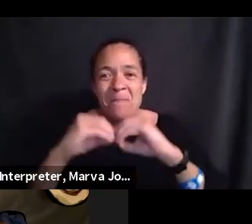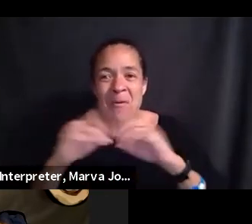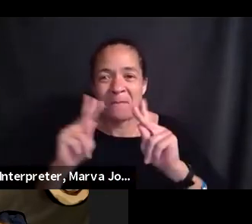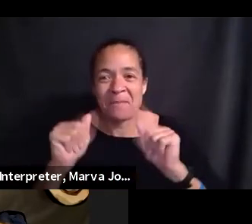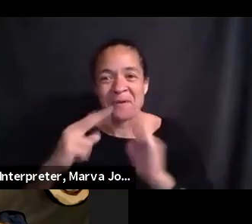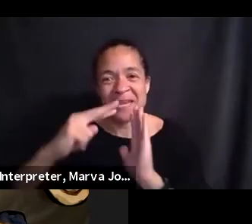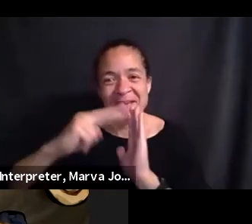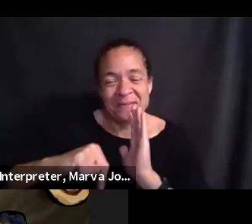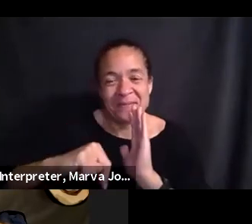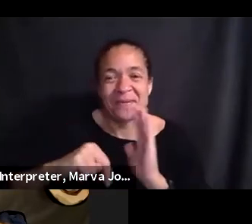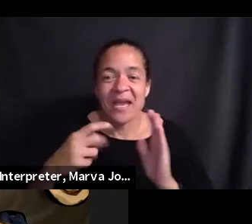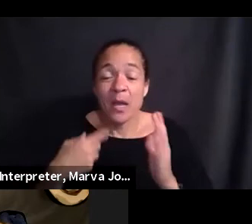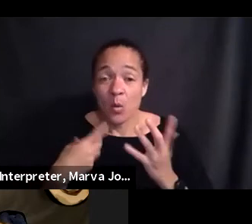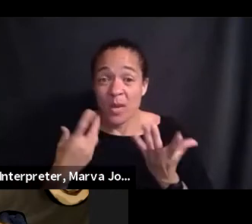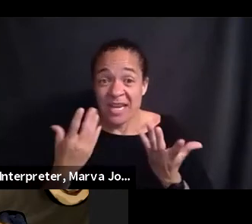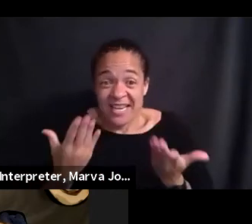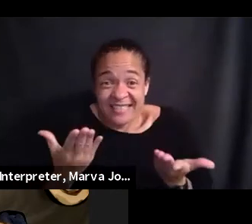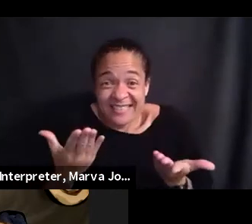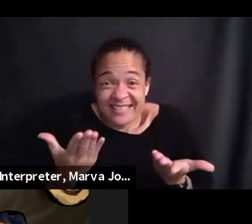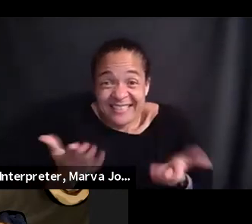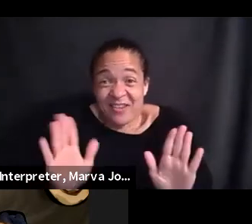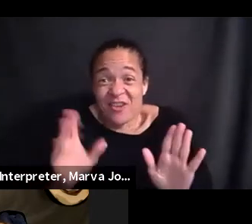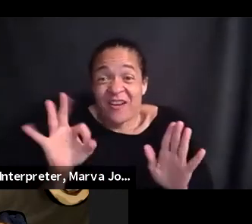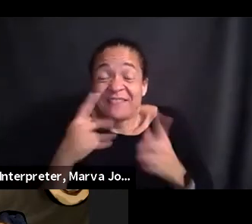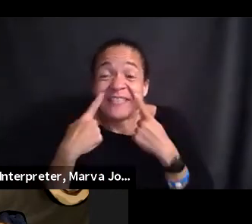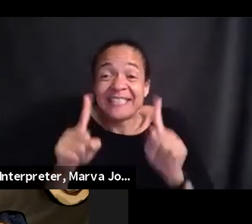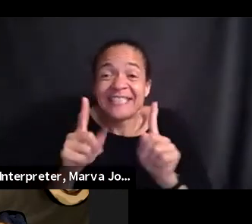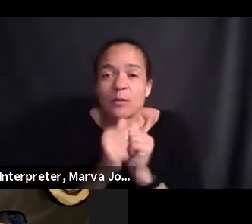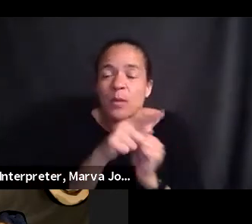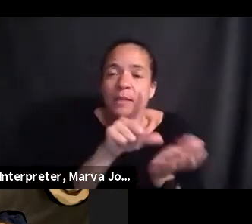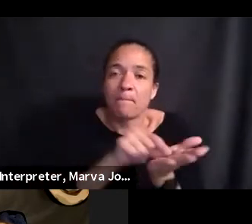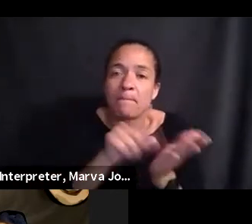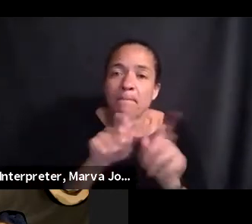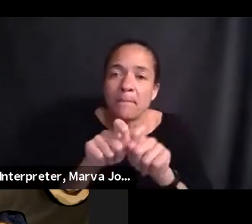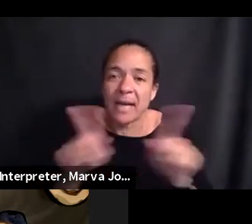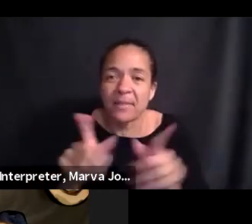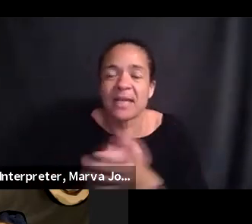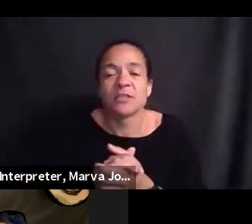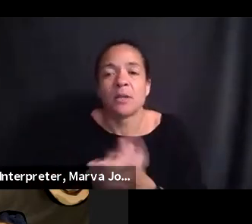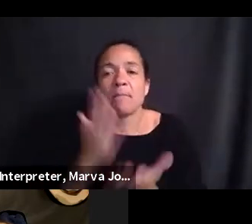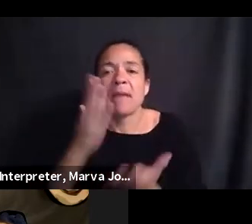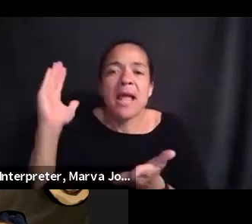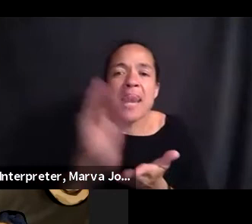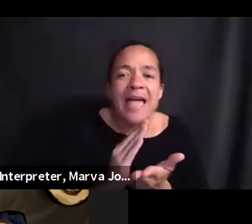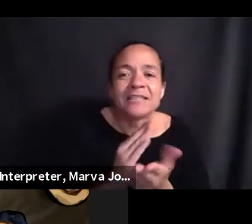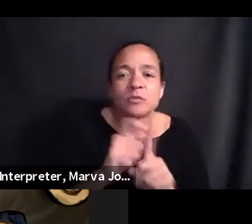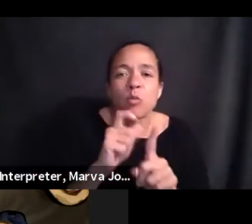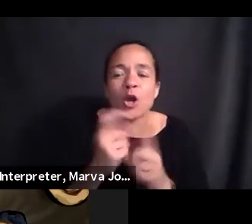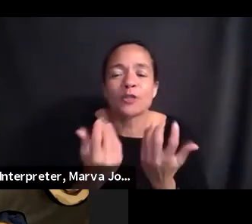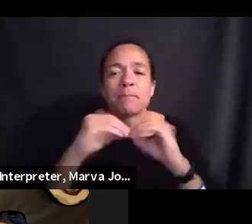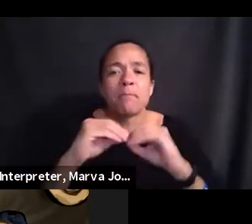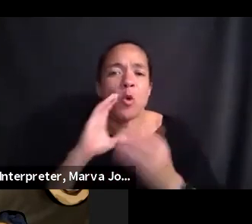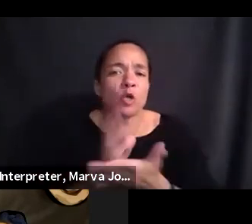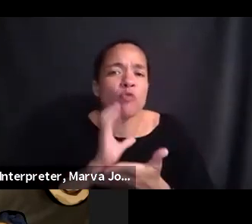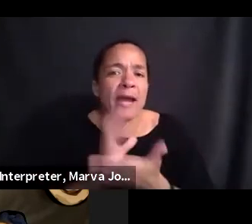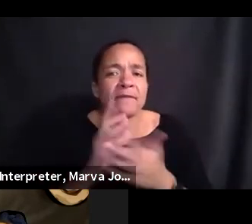know, we still don't know if we reach that with the publication. You know, maybe we'll do less words, more graphics, but you want to make